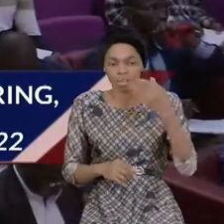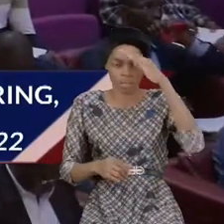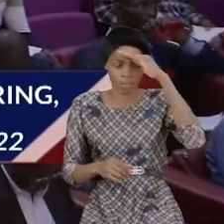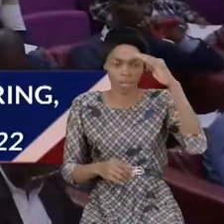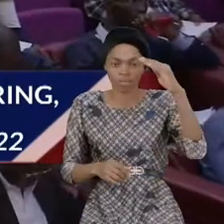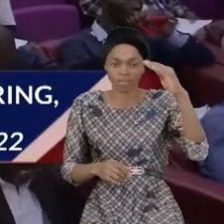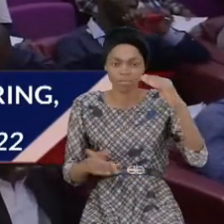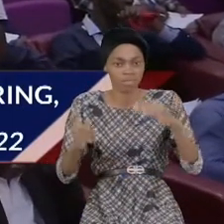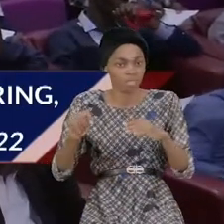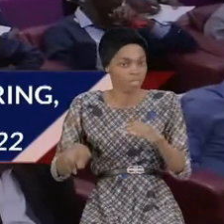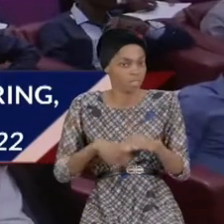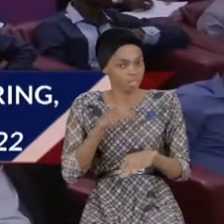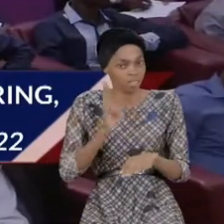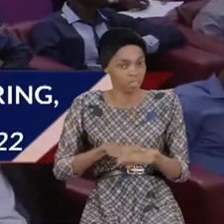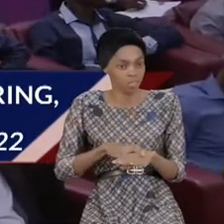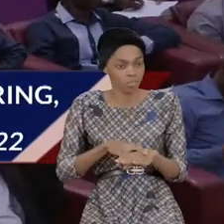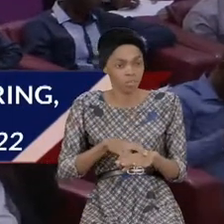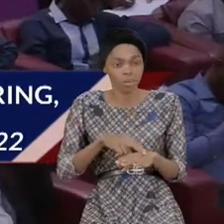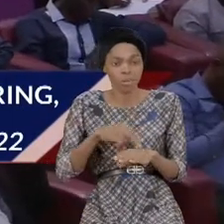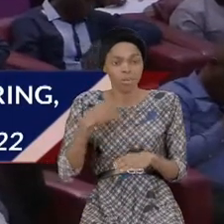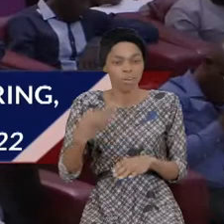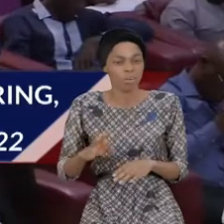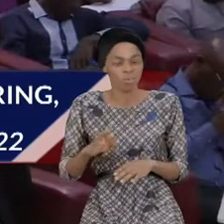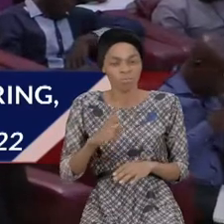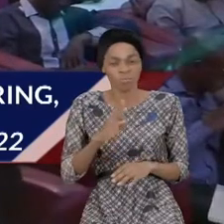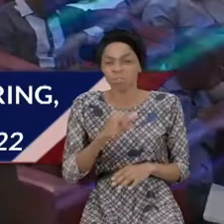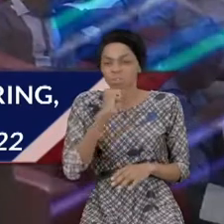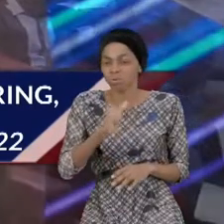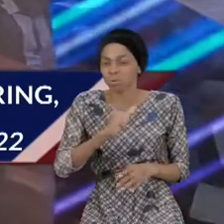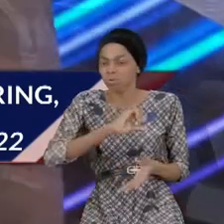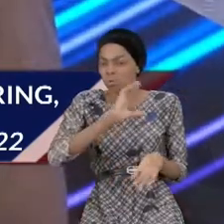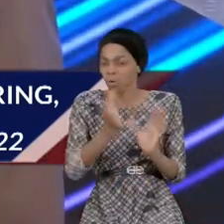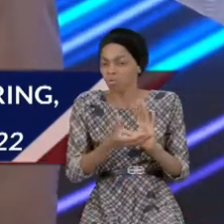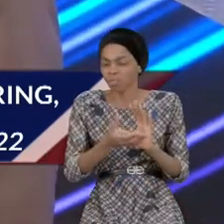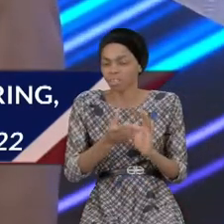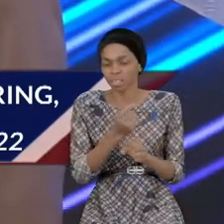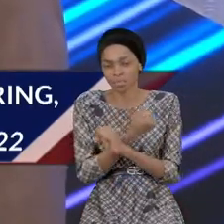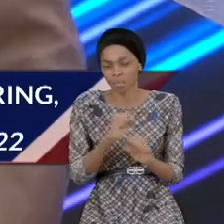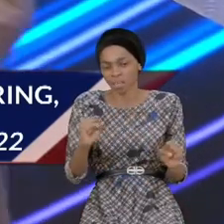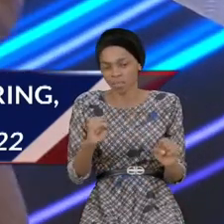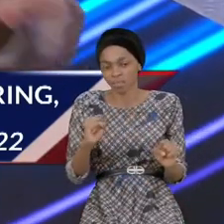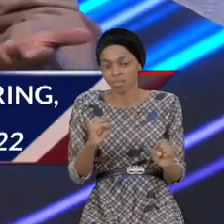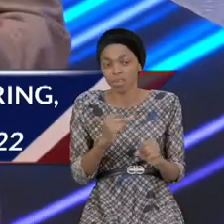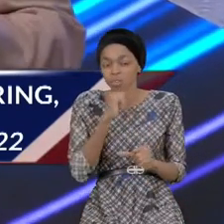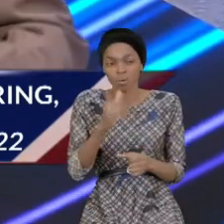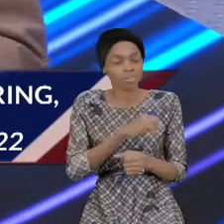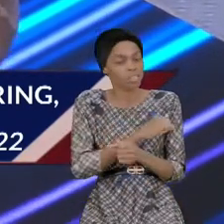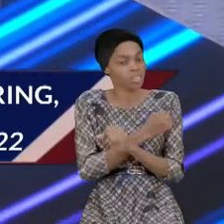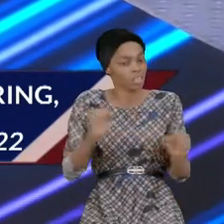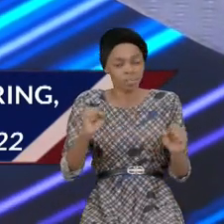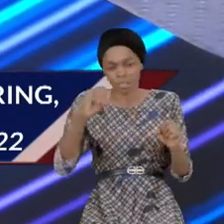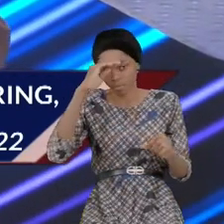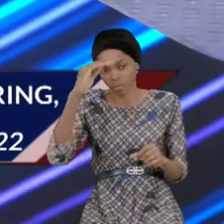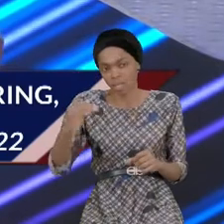The nature of the unregenerate man, the unsaved man, the nature of